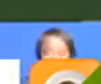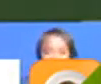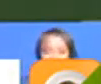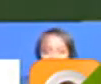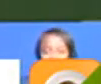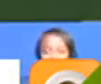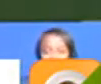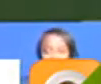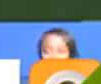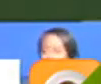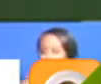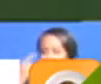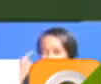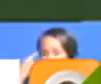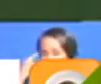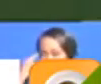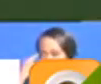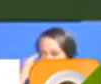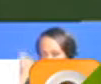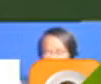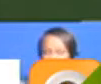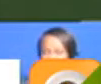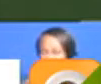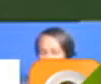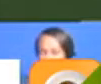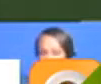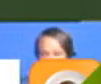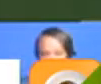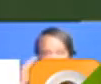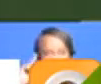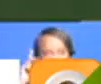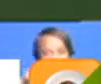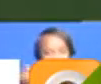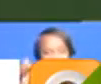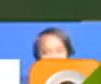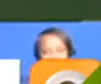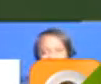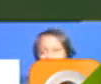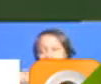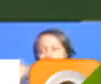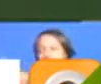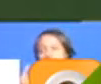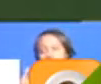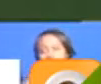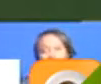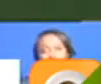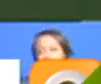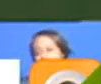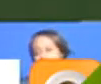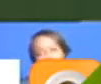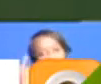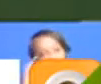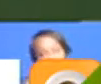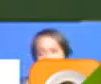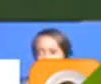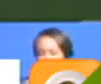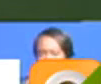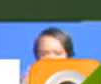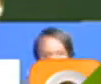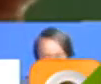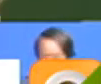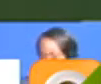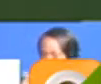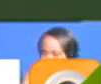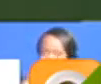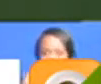We do not think that it is enough for cabinet secretaries to go to committees of parliament. We